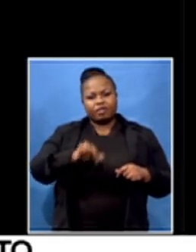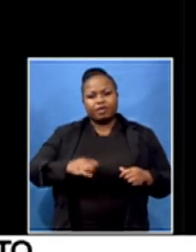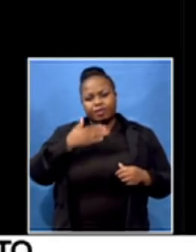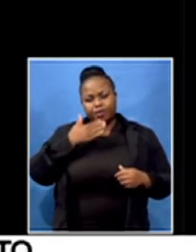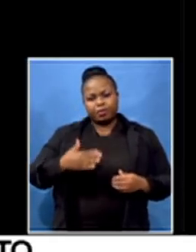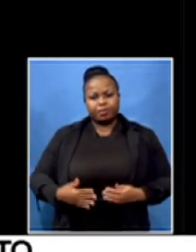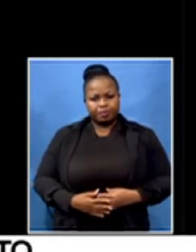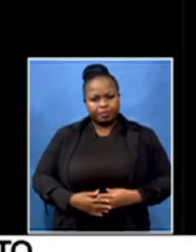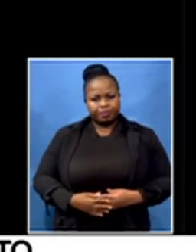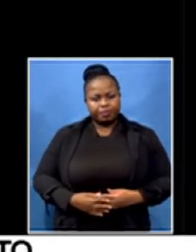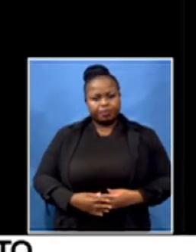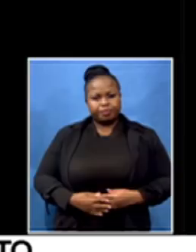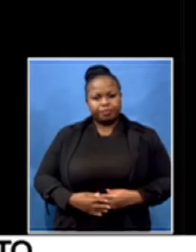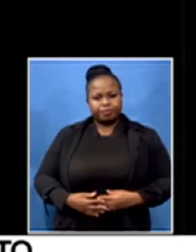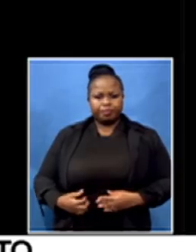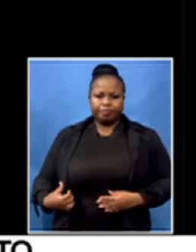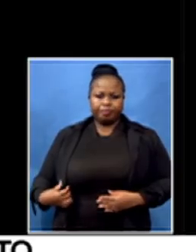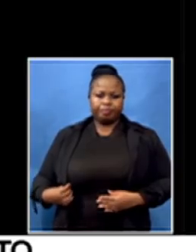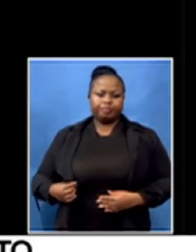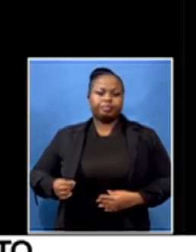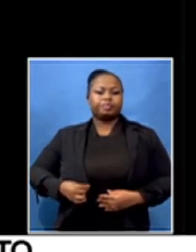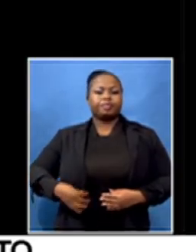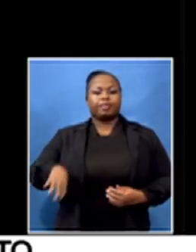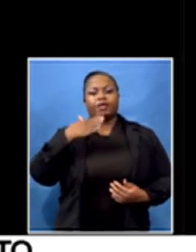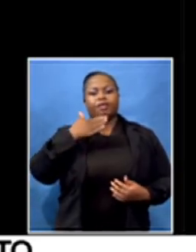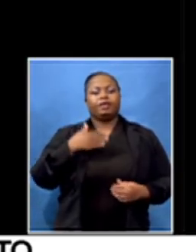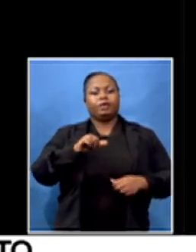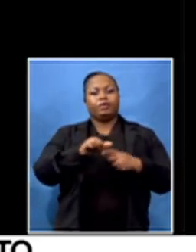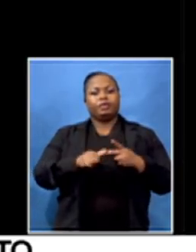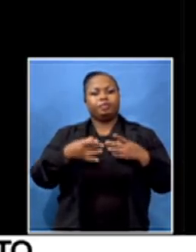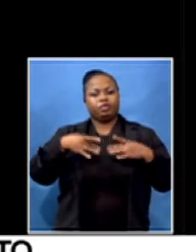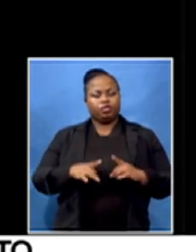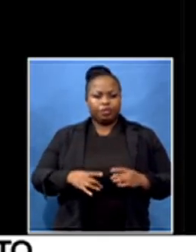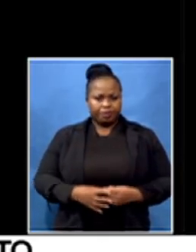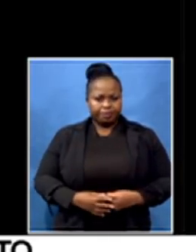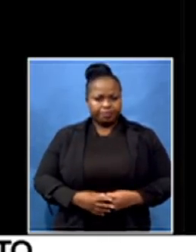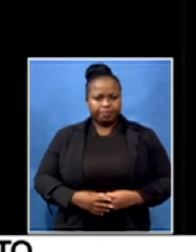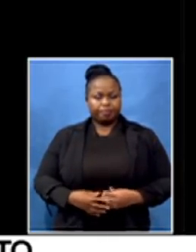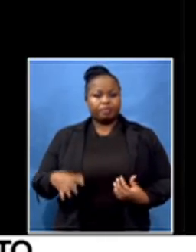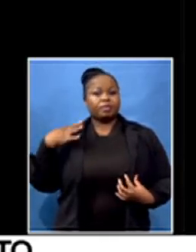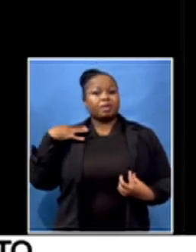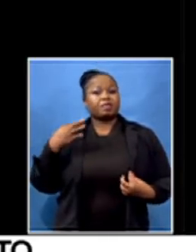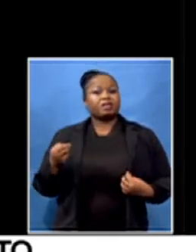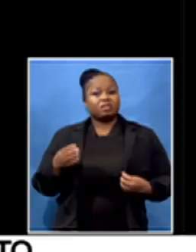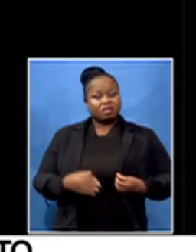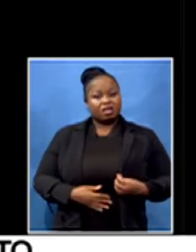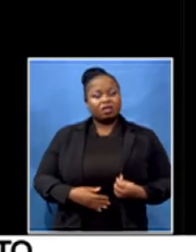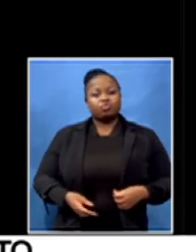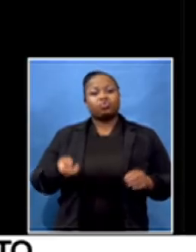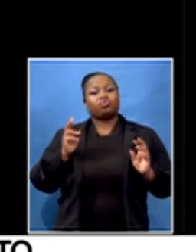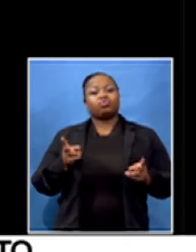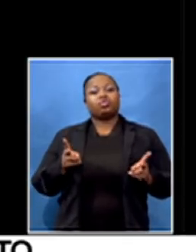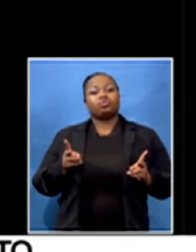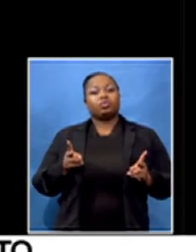Thank you, Honourable Klute. Honourable Boshoff. Thank you very much, Deputy Chair. Minister, it's only natural for one to question